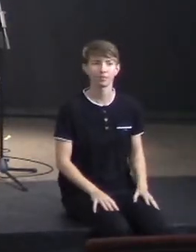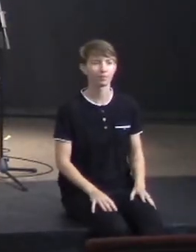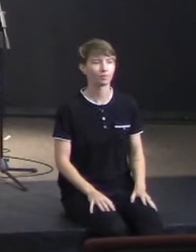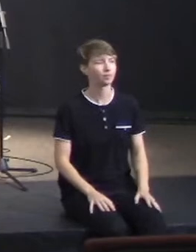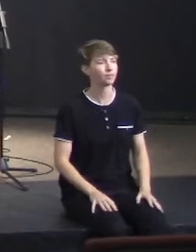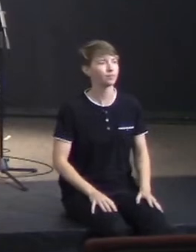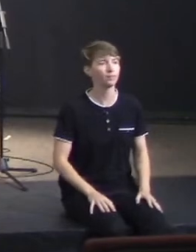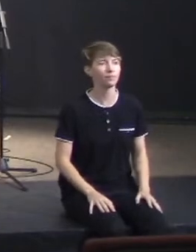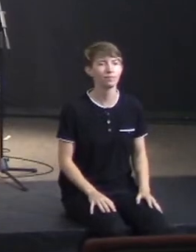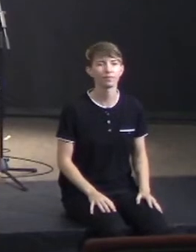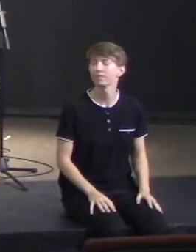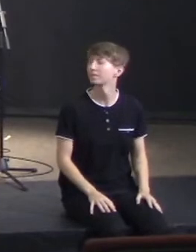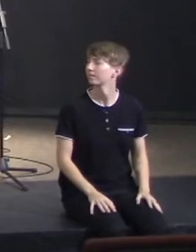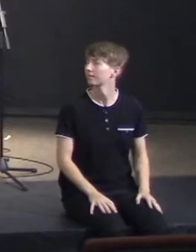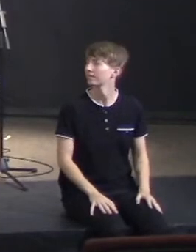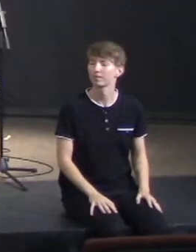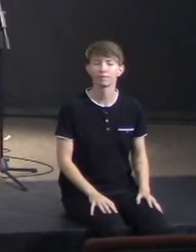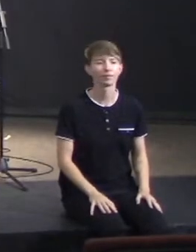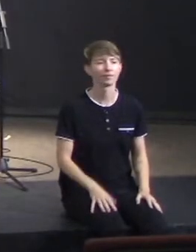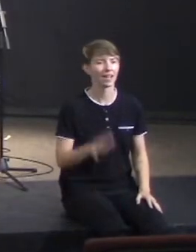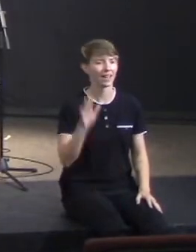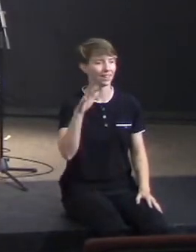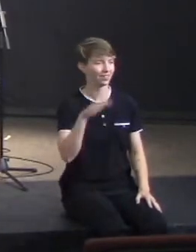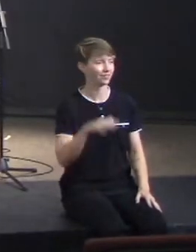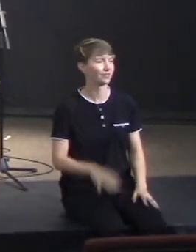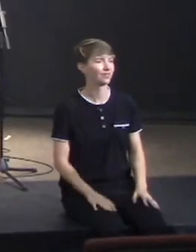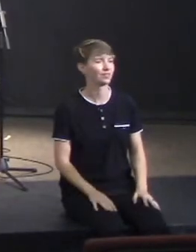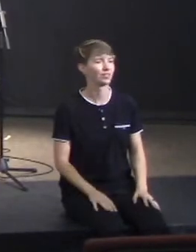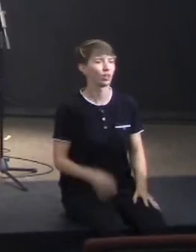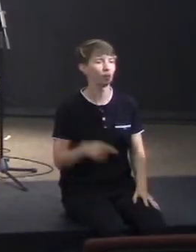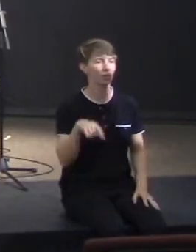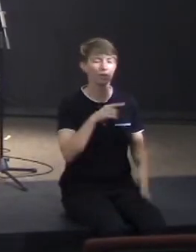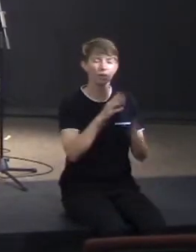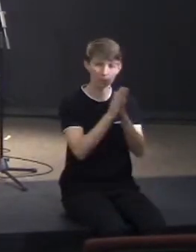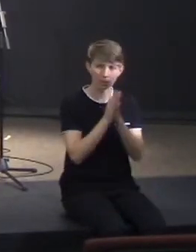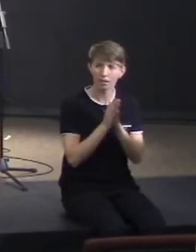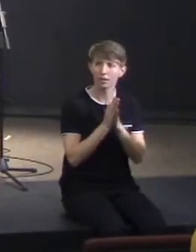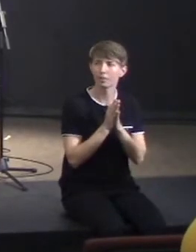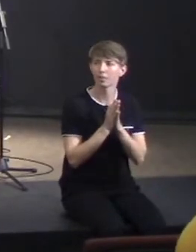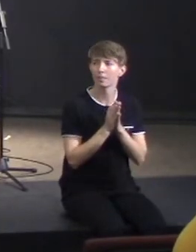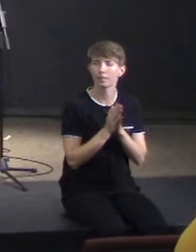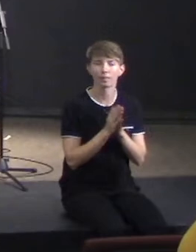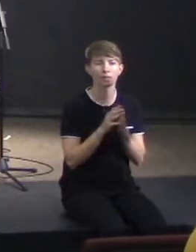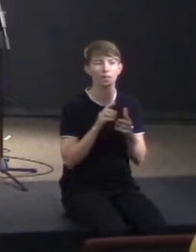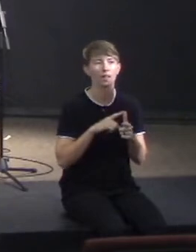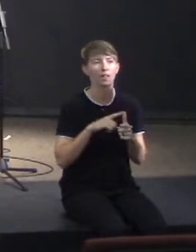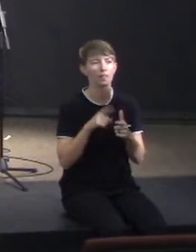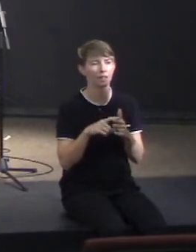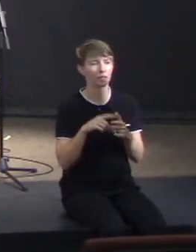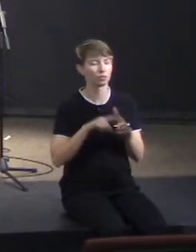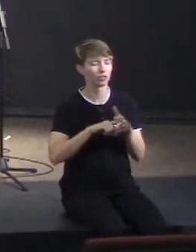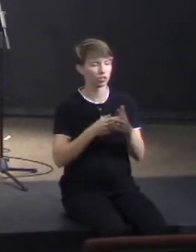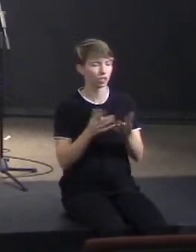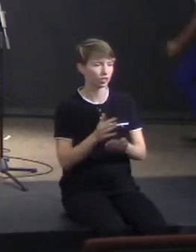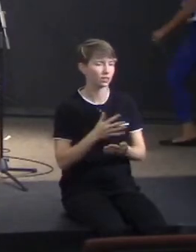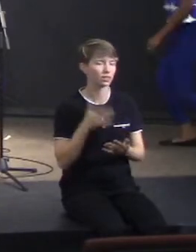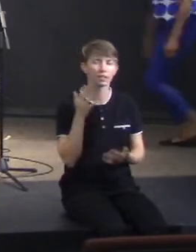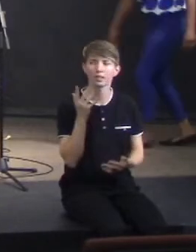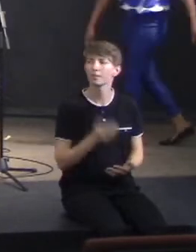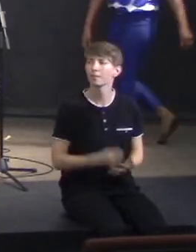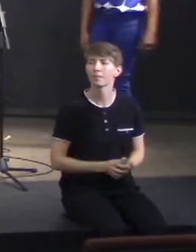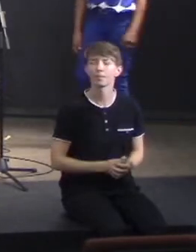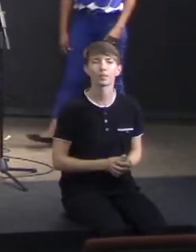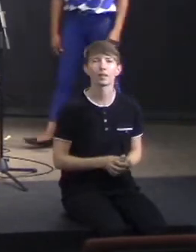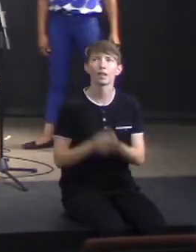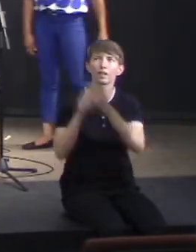Cool. Hey, y'all. We're going to go ahead and pray, and then we're going to start singing. All right.